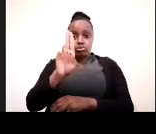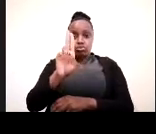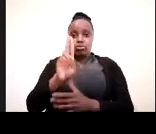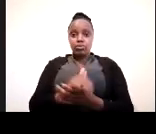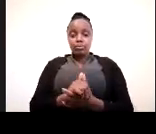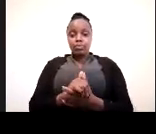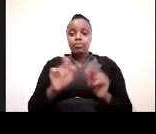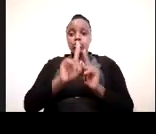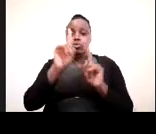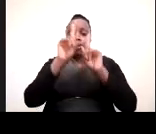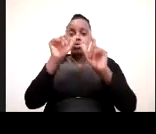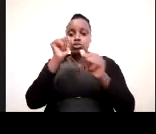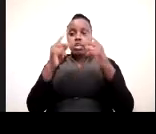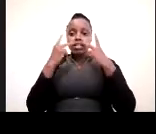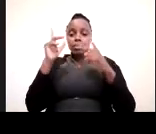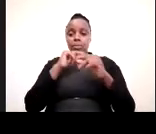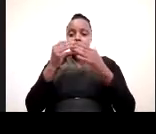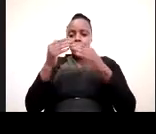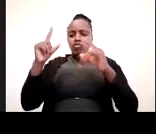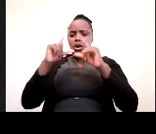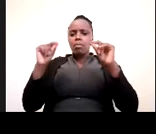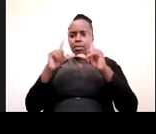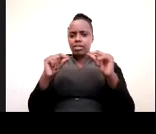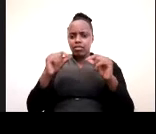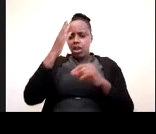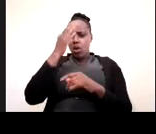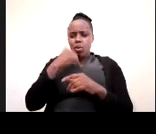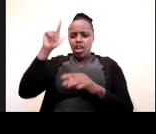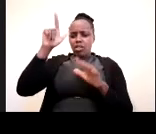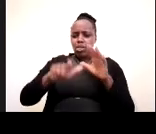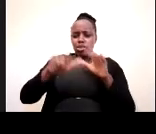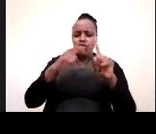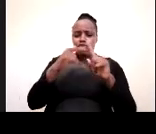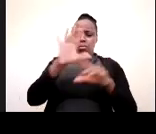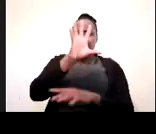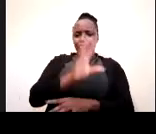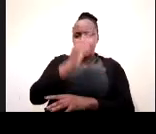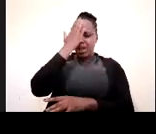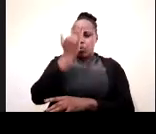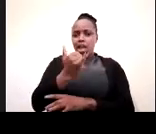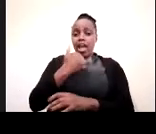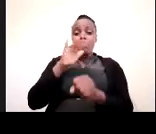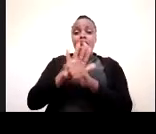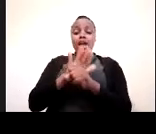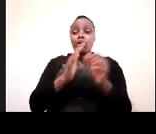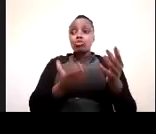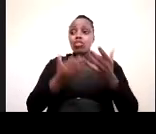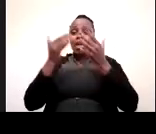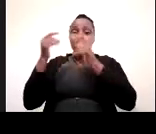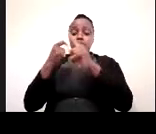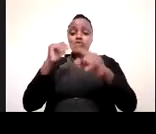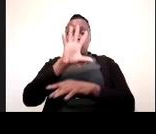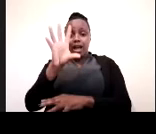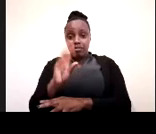One of the questions I saw in the chat earlier was, why are there no exports from Africa? Well, there are lots of exports of organic products from Africa,